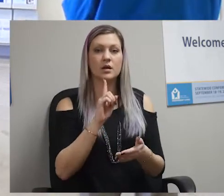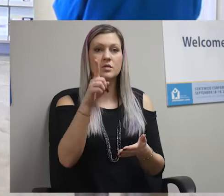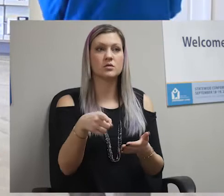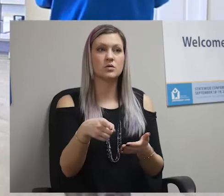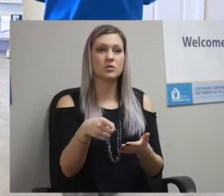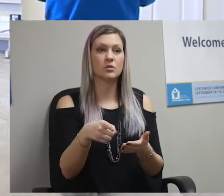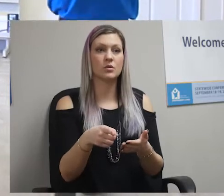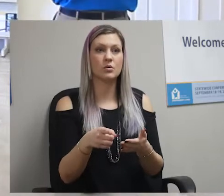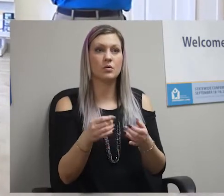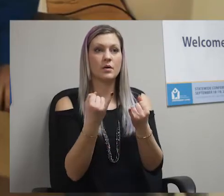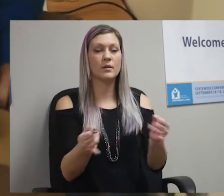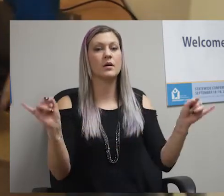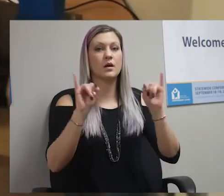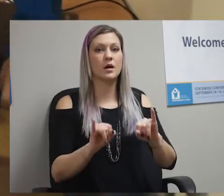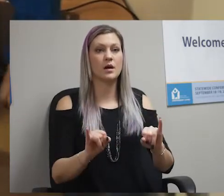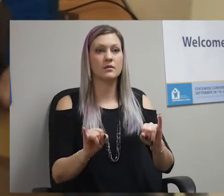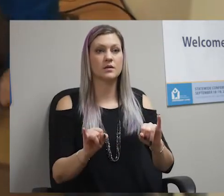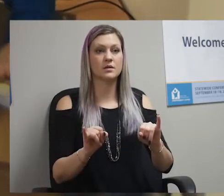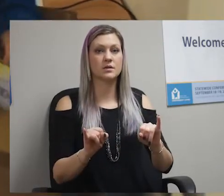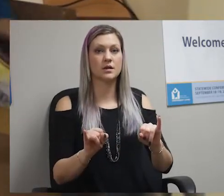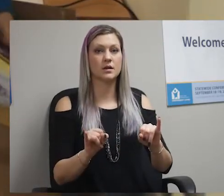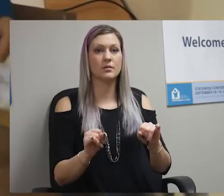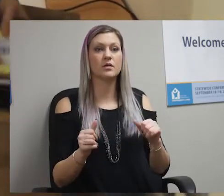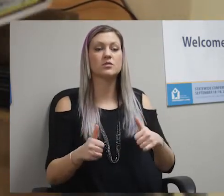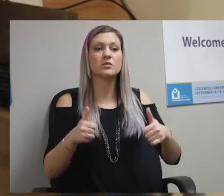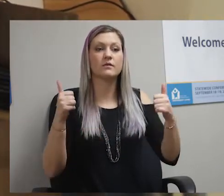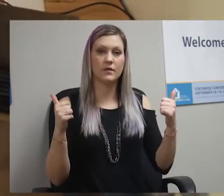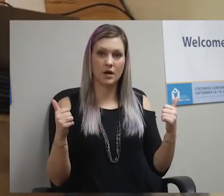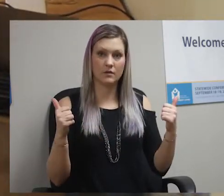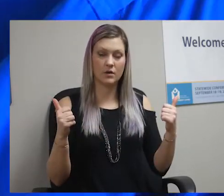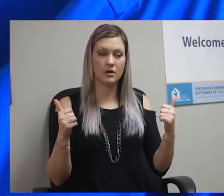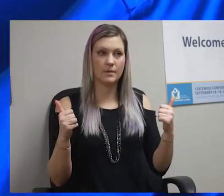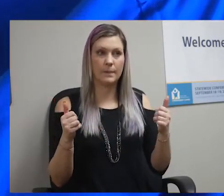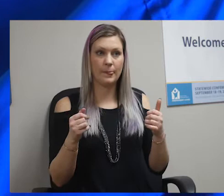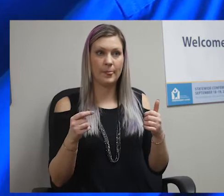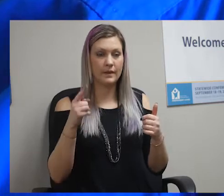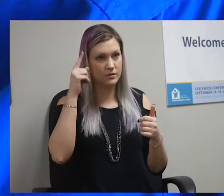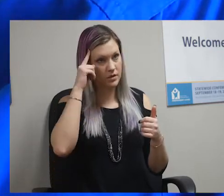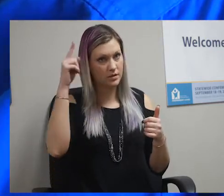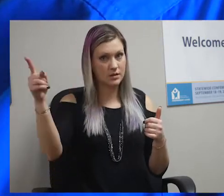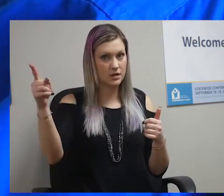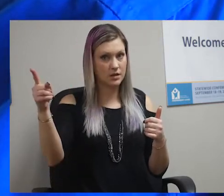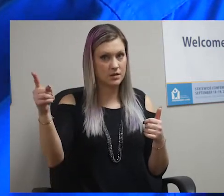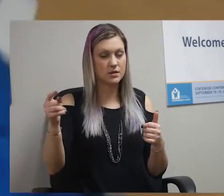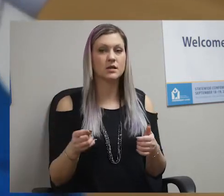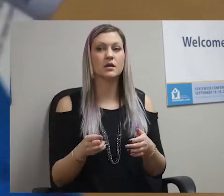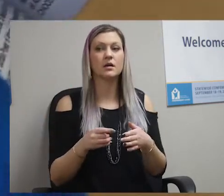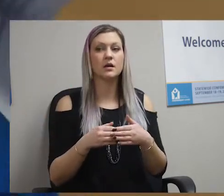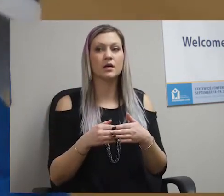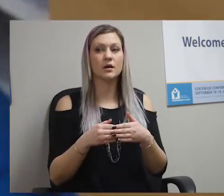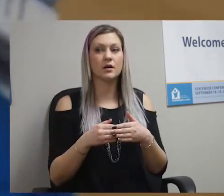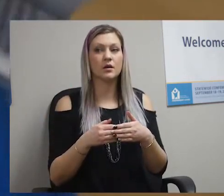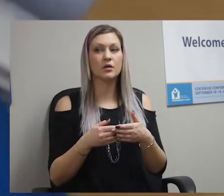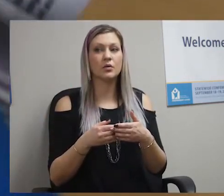an advocacy to survival toolbox. It is full of ideas for everything from when